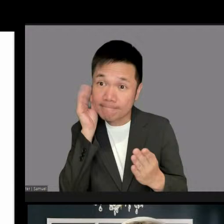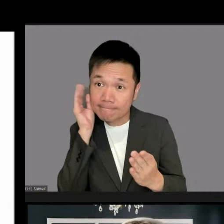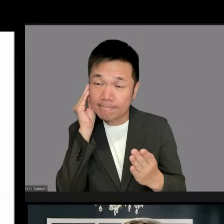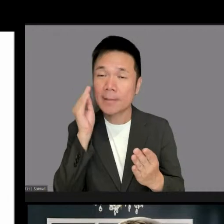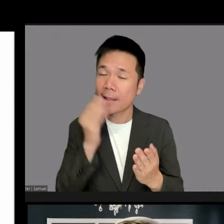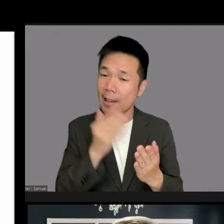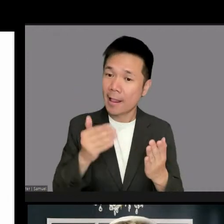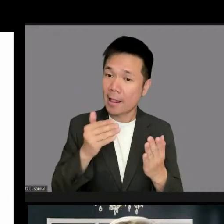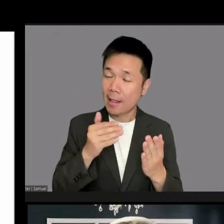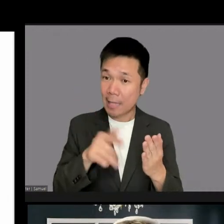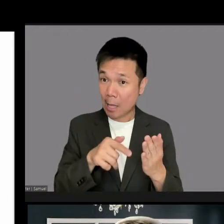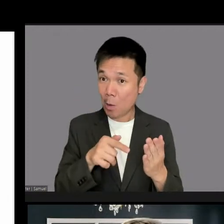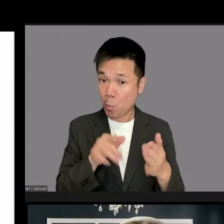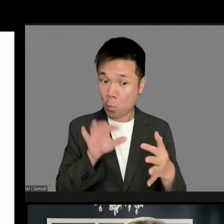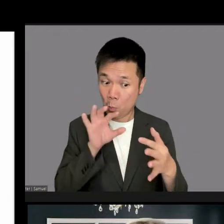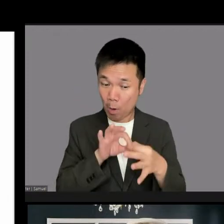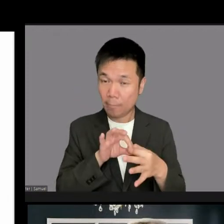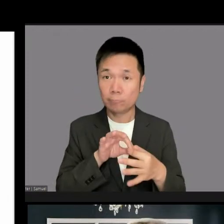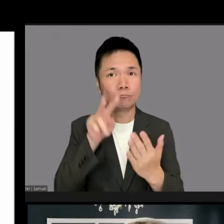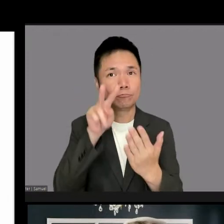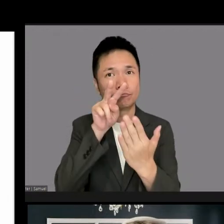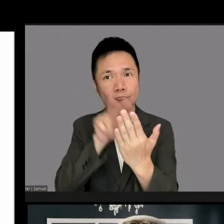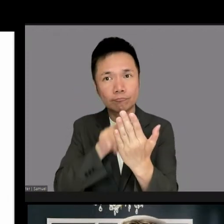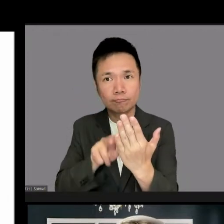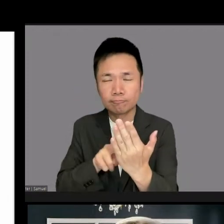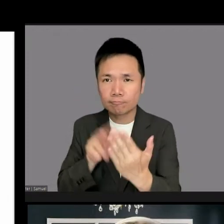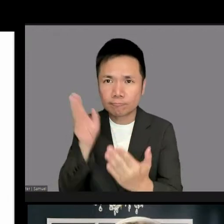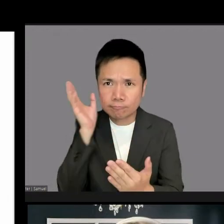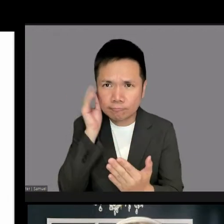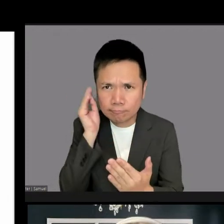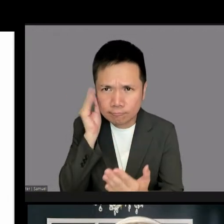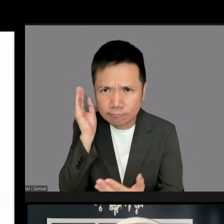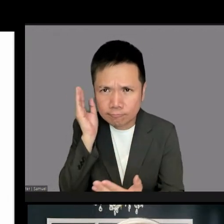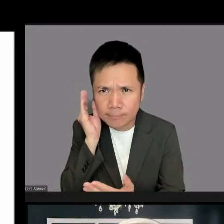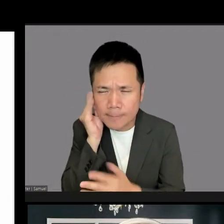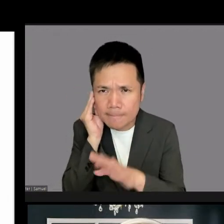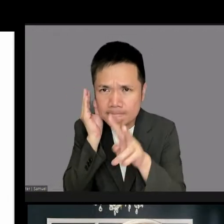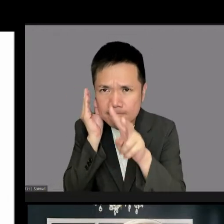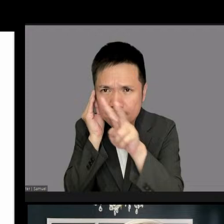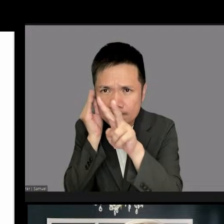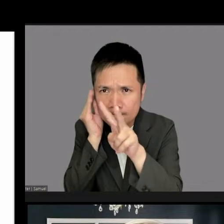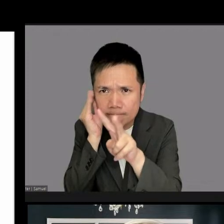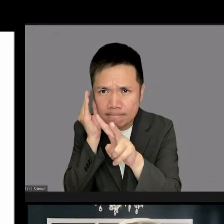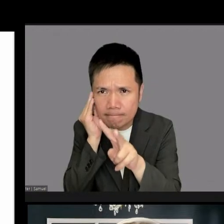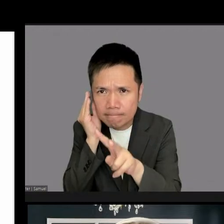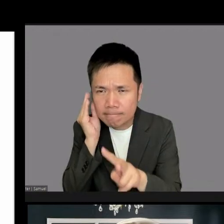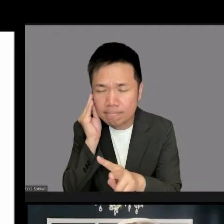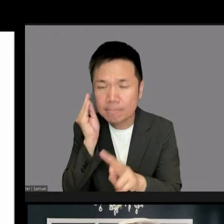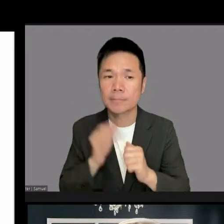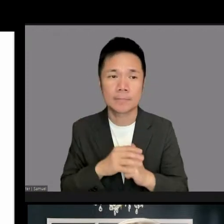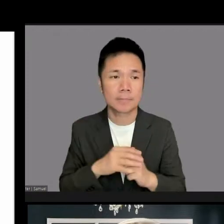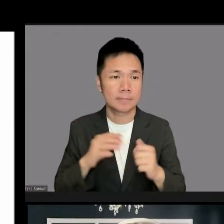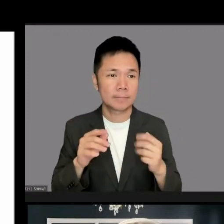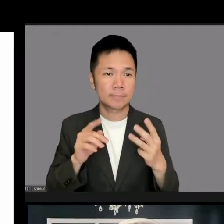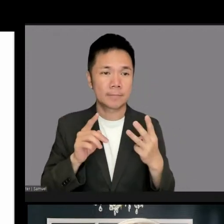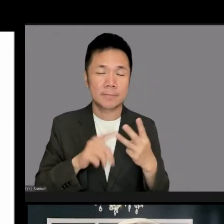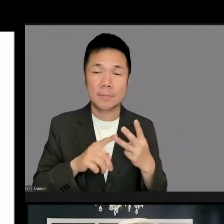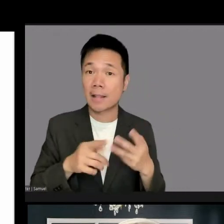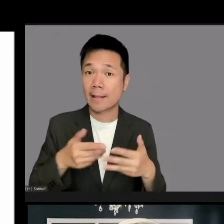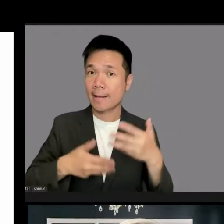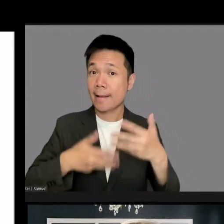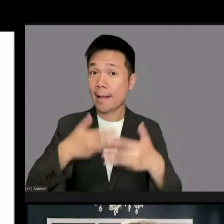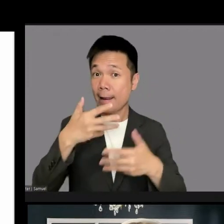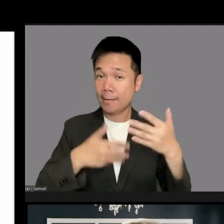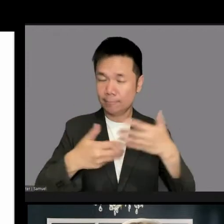again with the screen reader turned on, and you're looking at each different component of your website. Third is to check color contrast